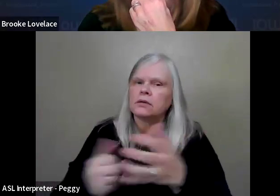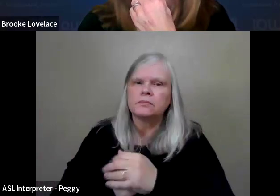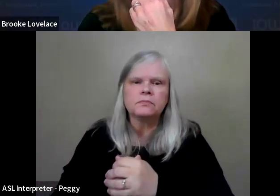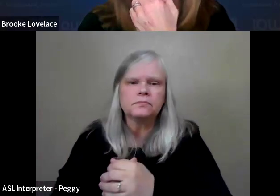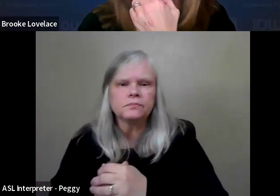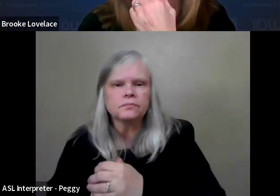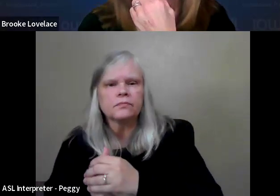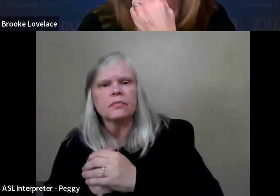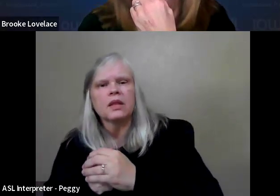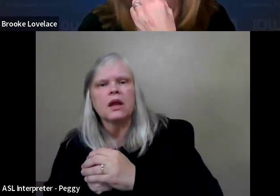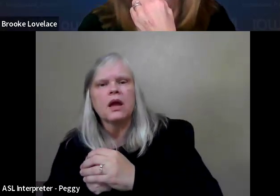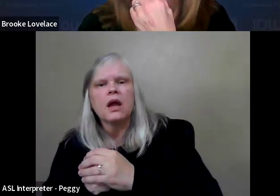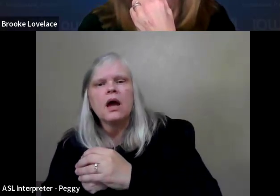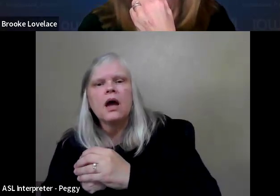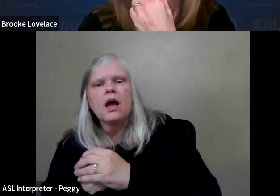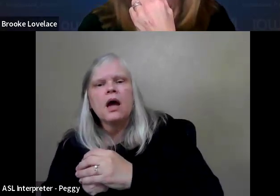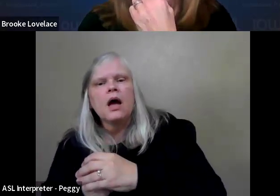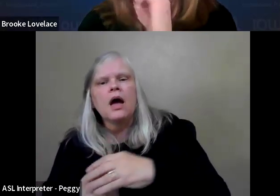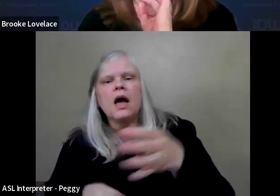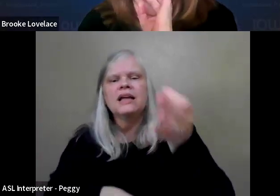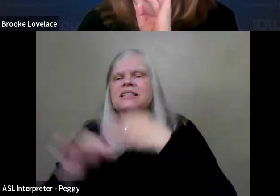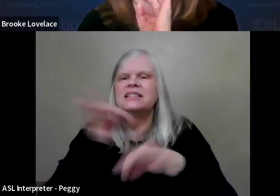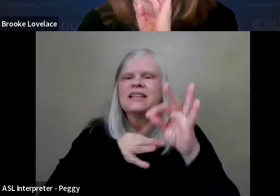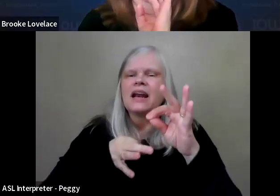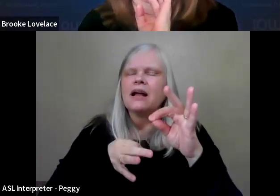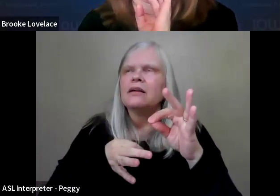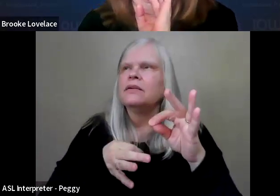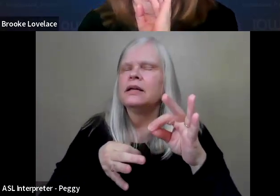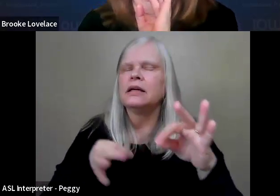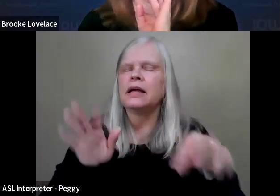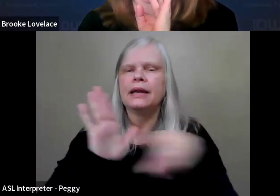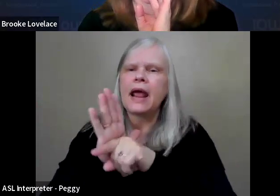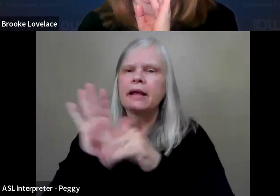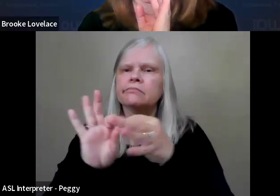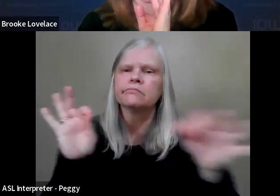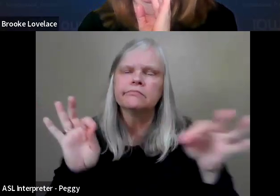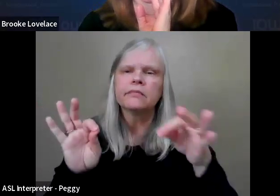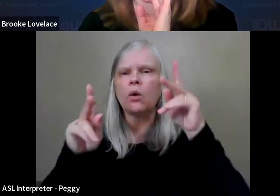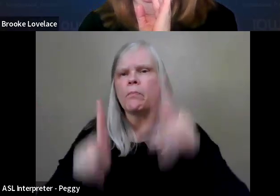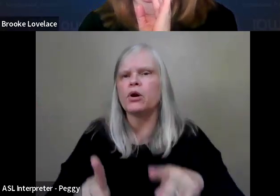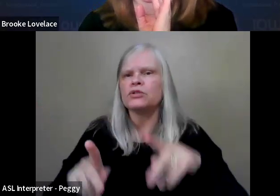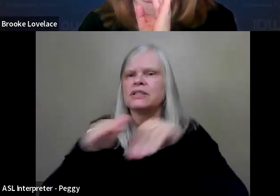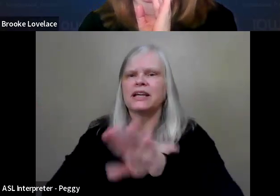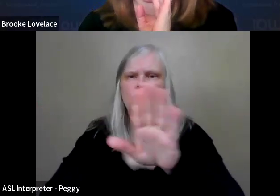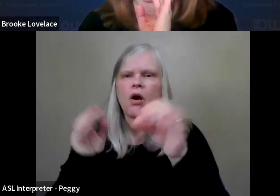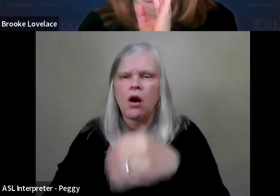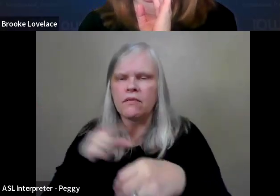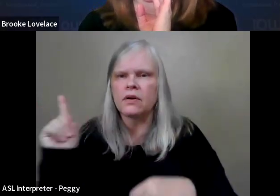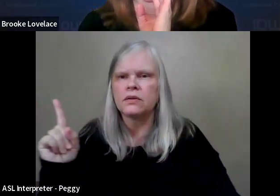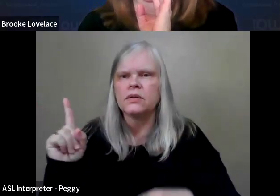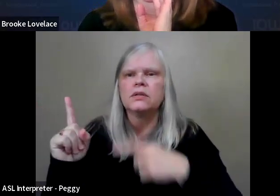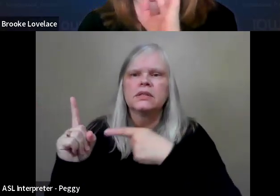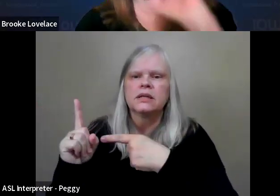Next, instead of negative statements, maybe a person is in your office and they're trying to get through to